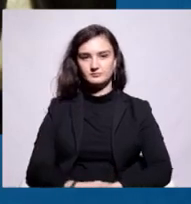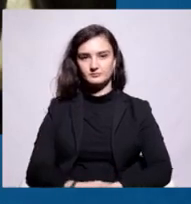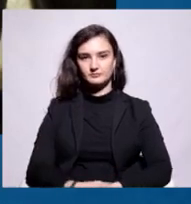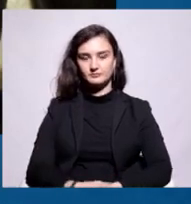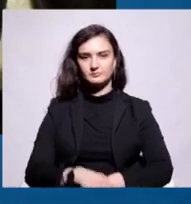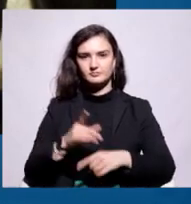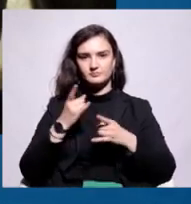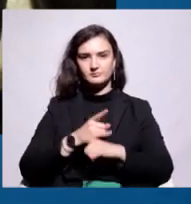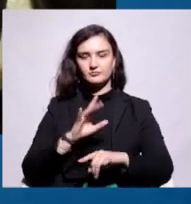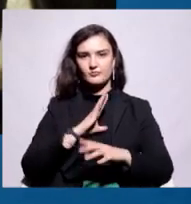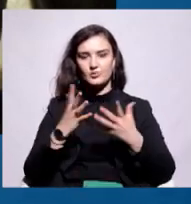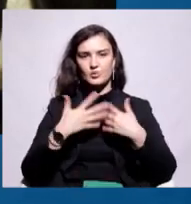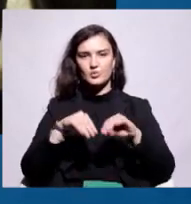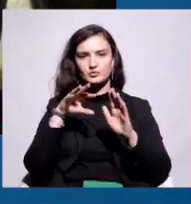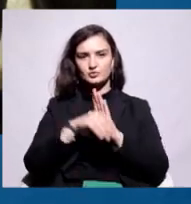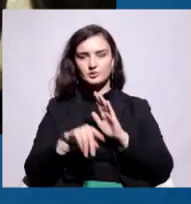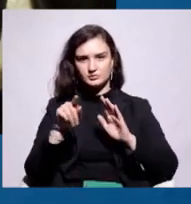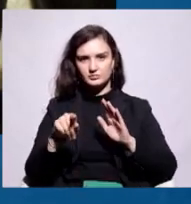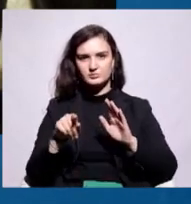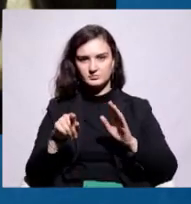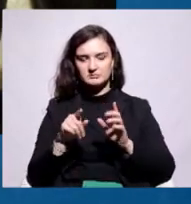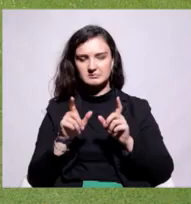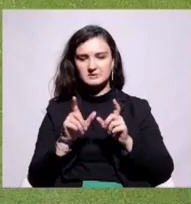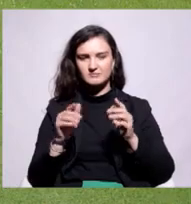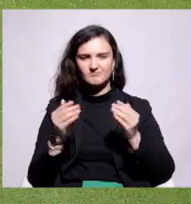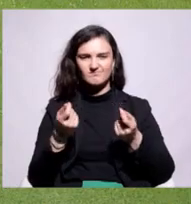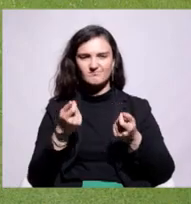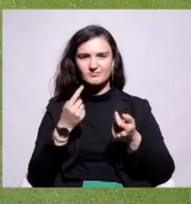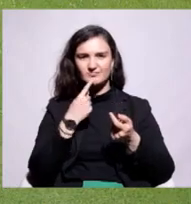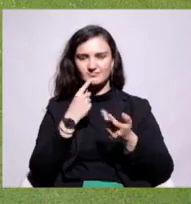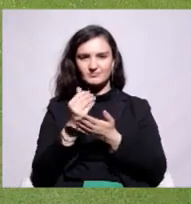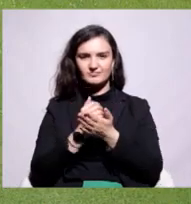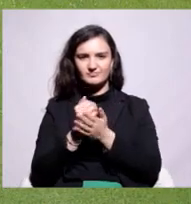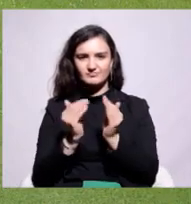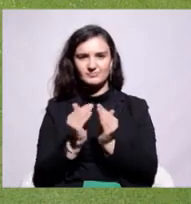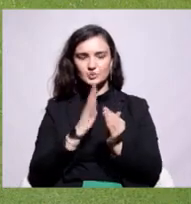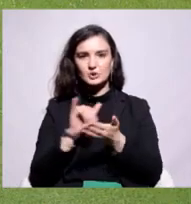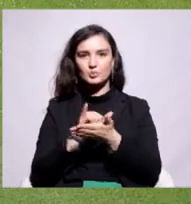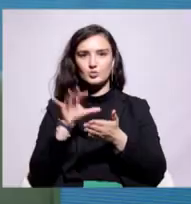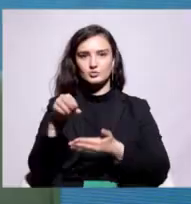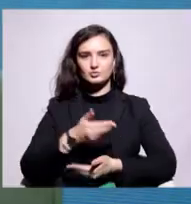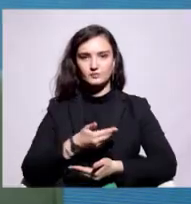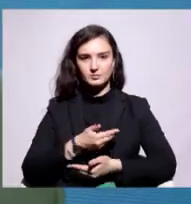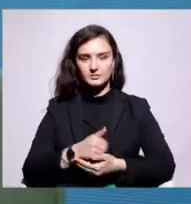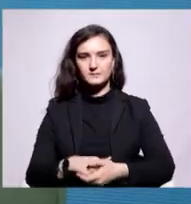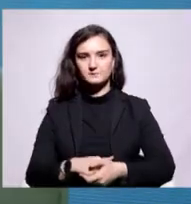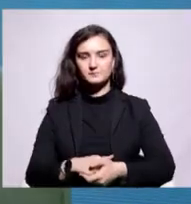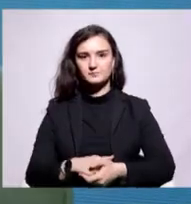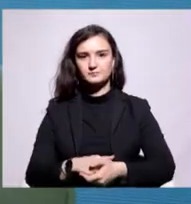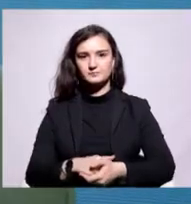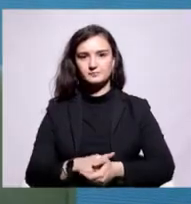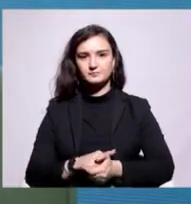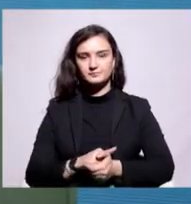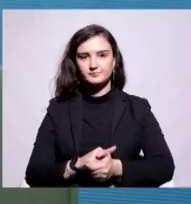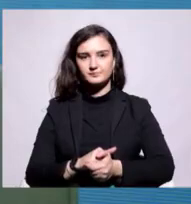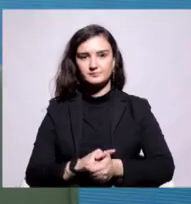He was born into a family of limited resources, living in New York City. At a certain point, he travels